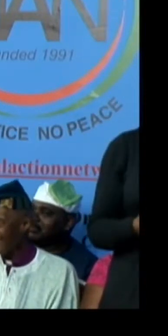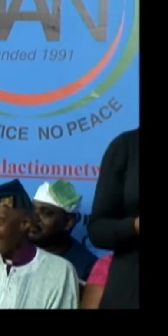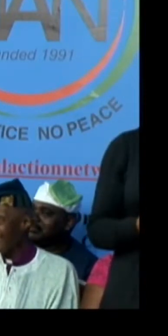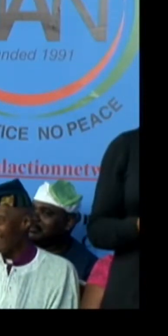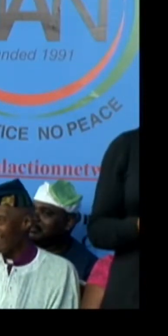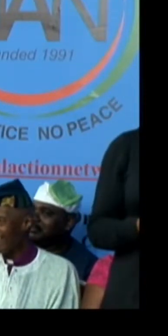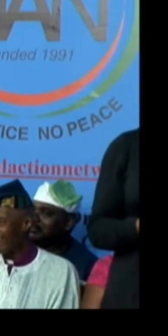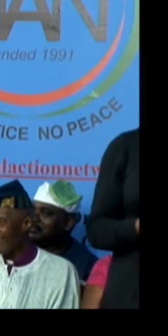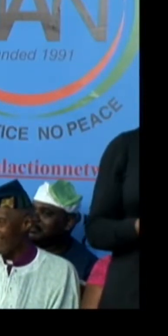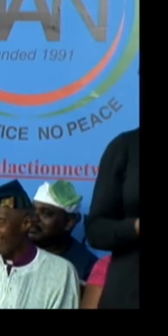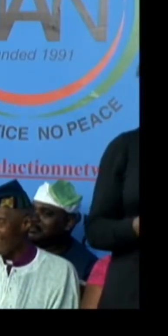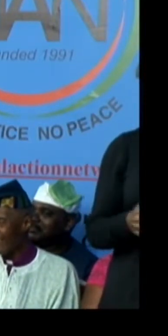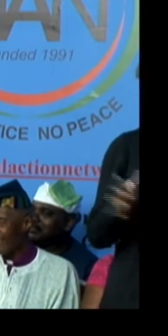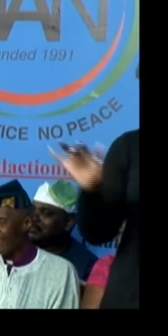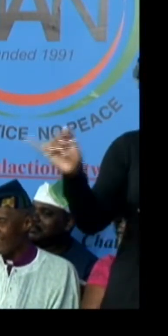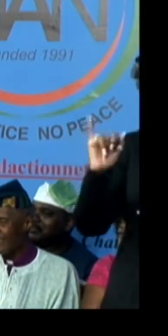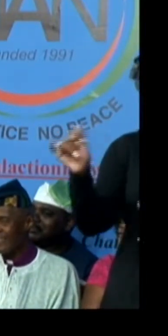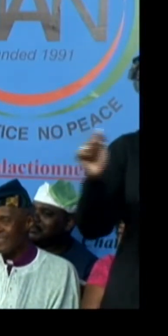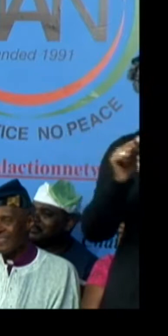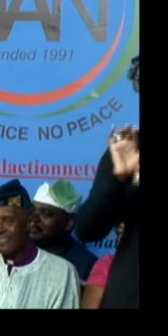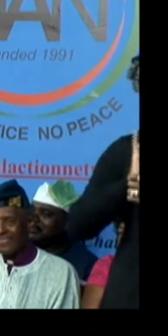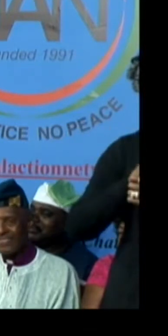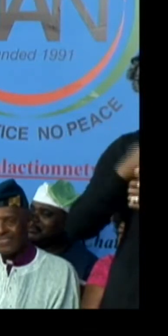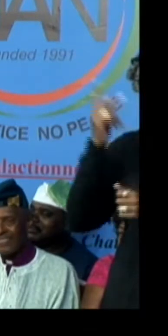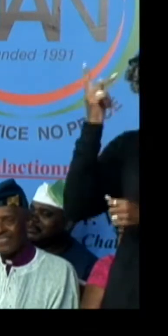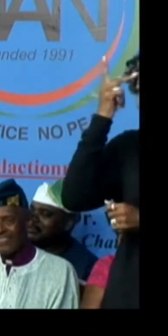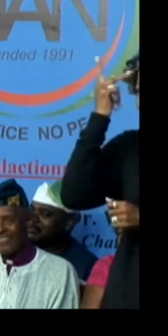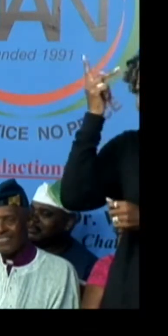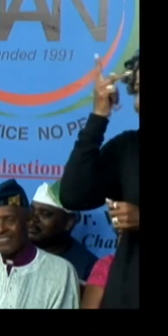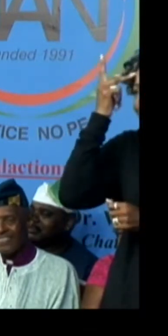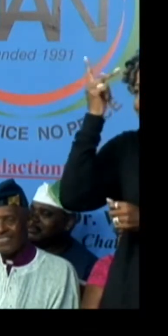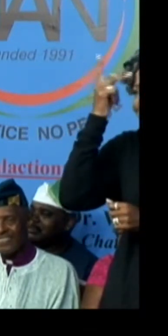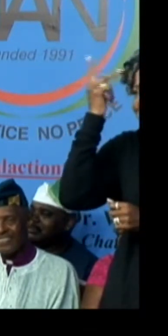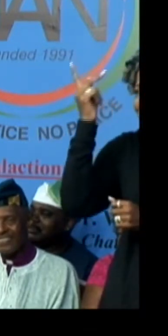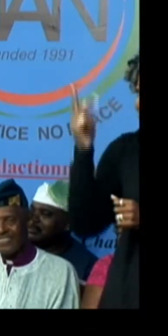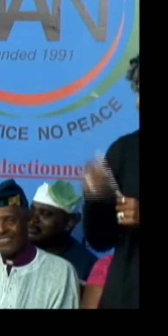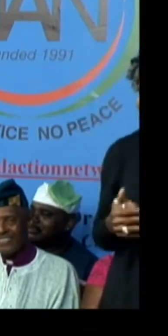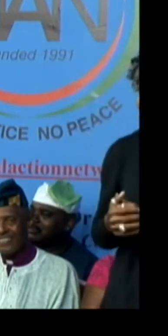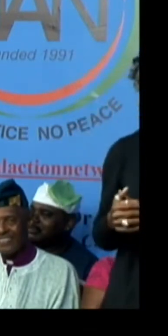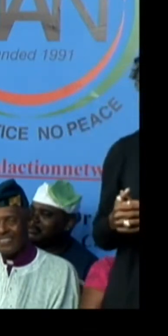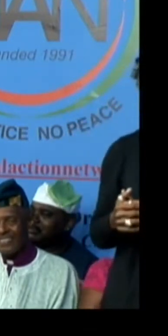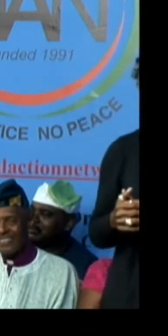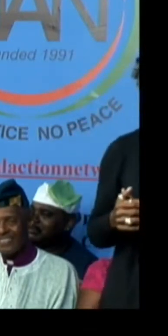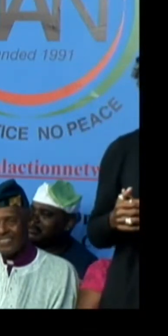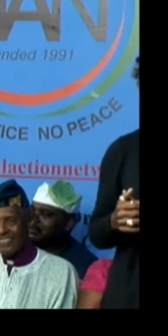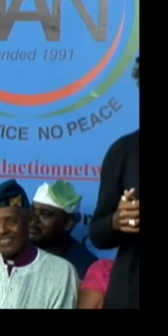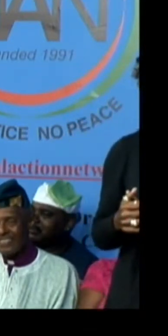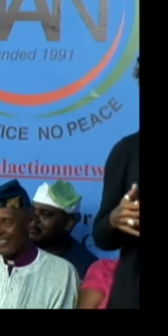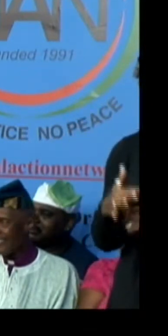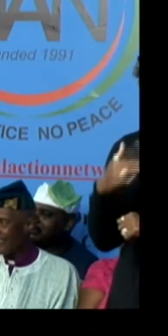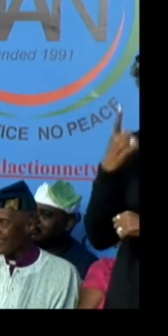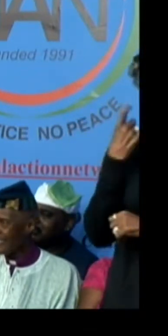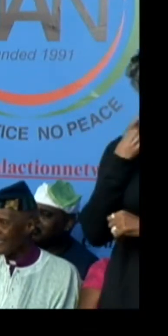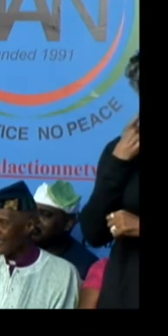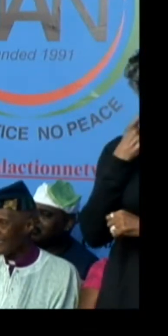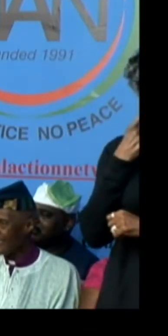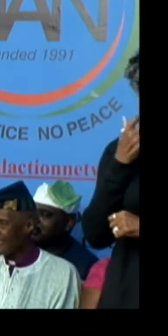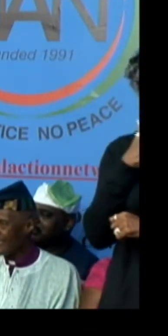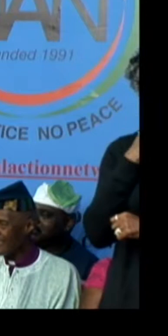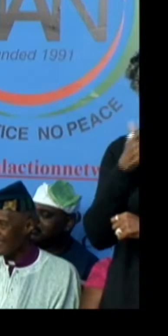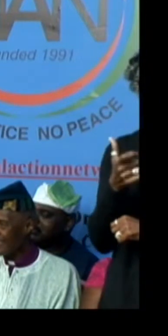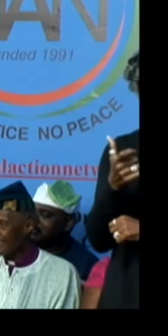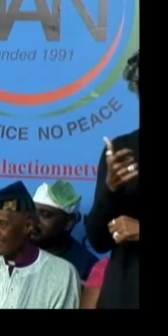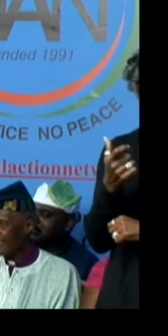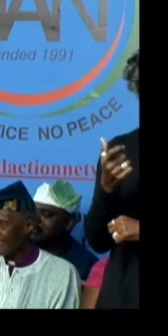at, and it brought me to mind when I was watching this disaster going on